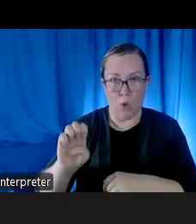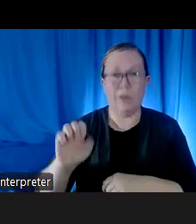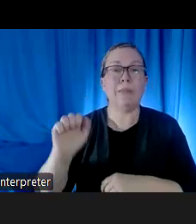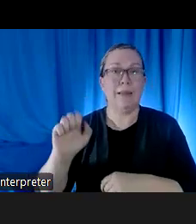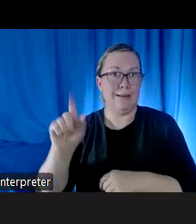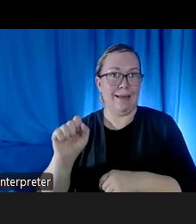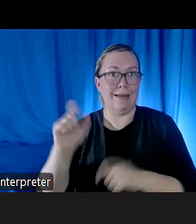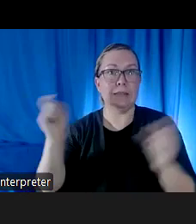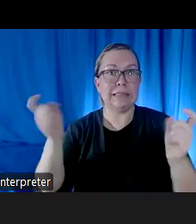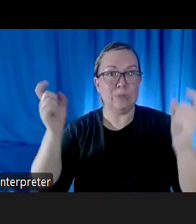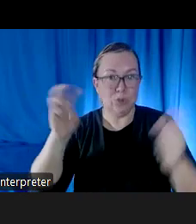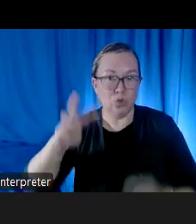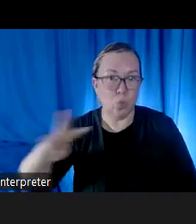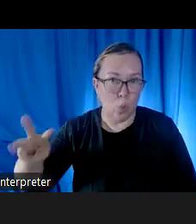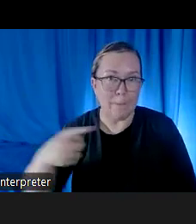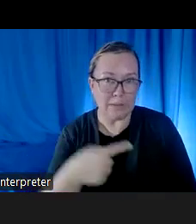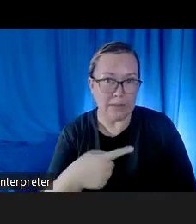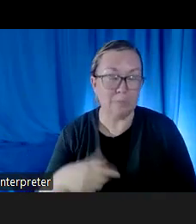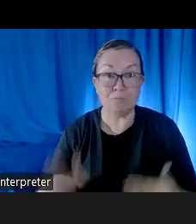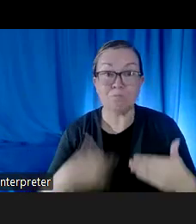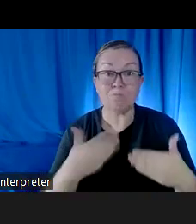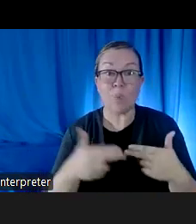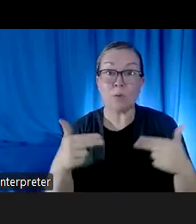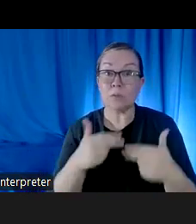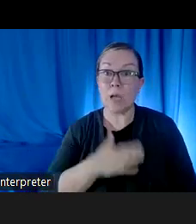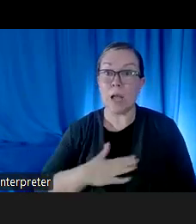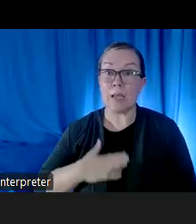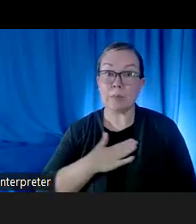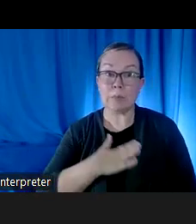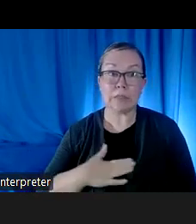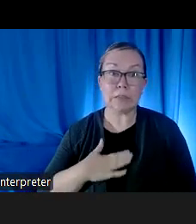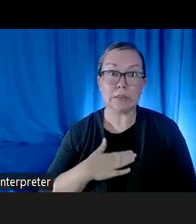Celebration website. Next slide, please. Oh,